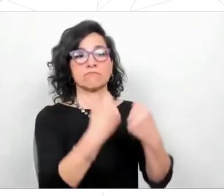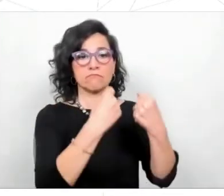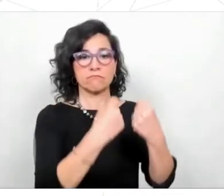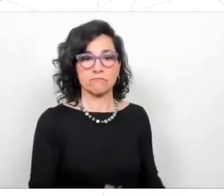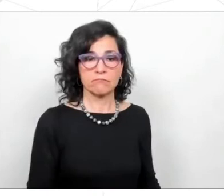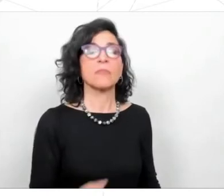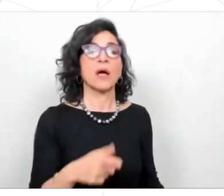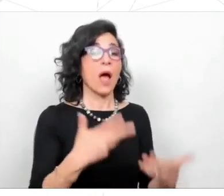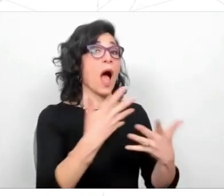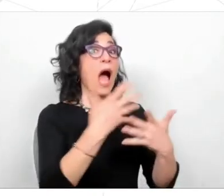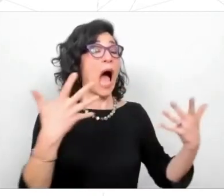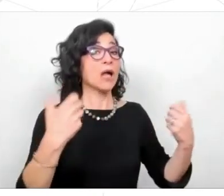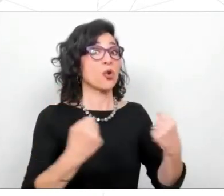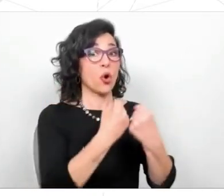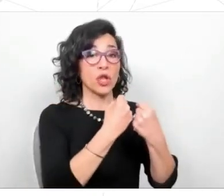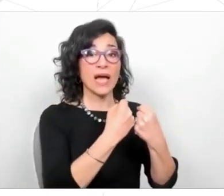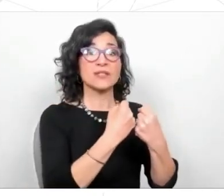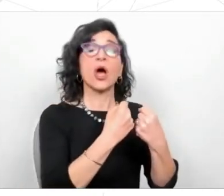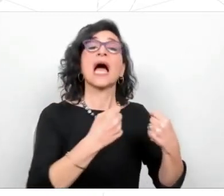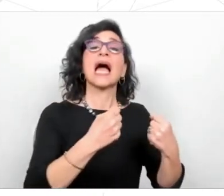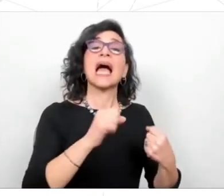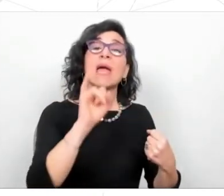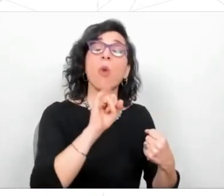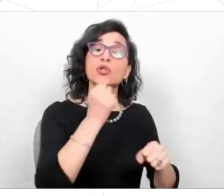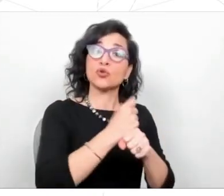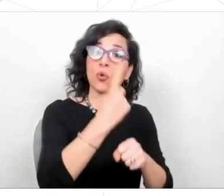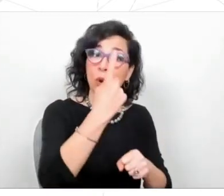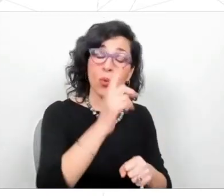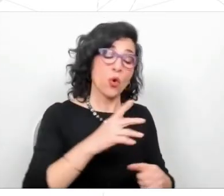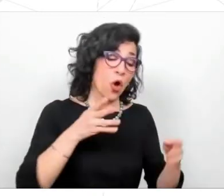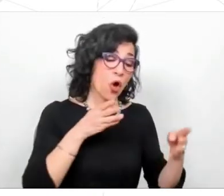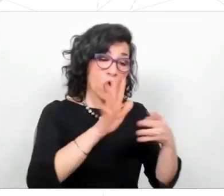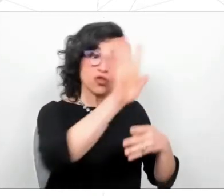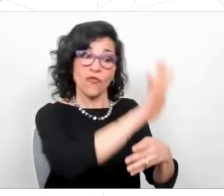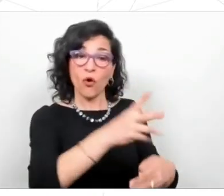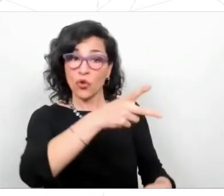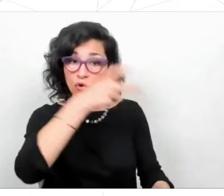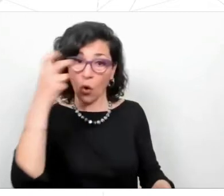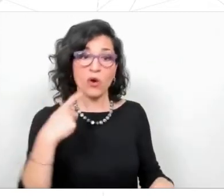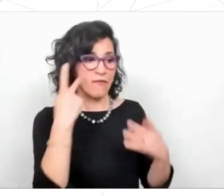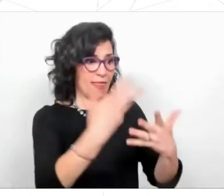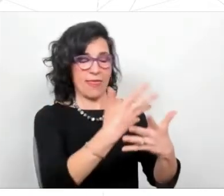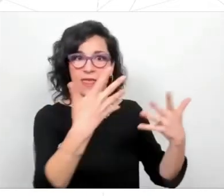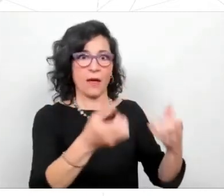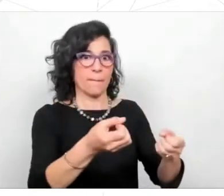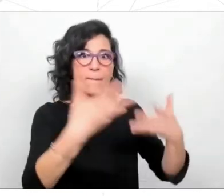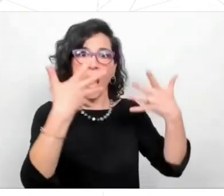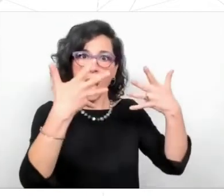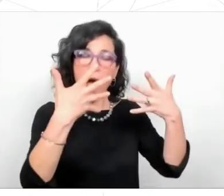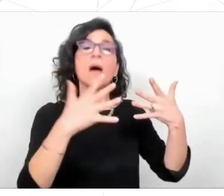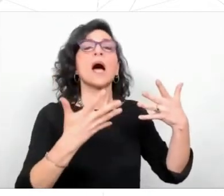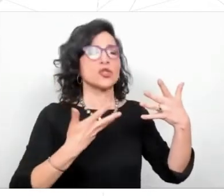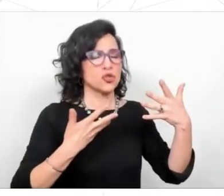black background. Everything has been highlighted, very easy to see in this setting. But